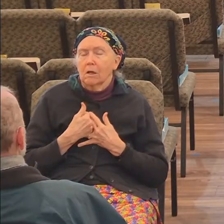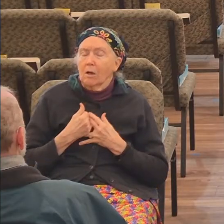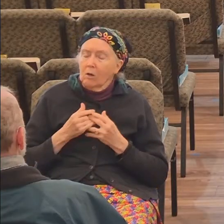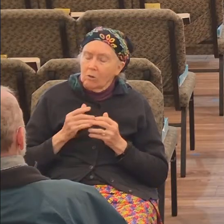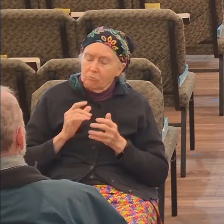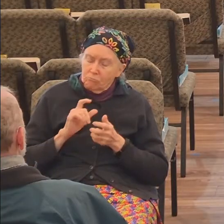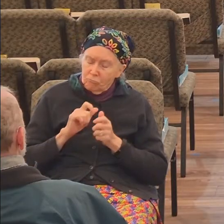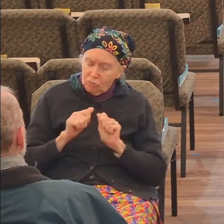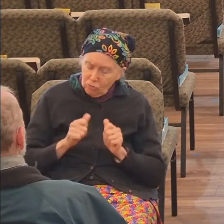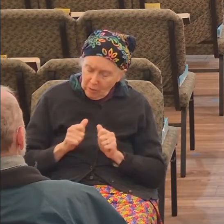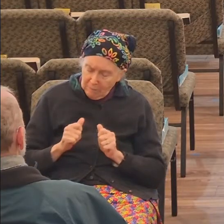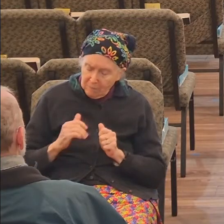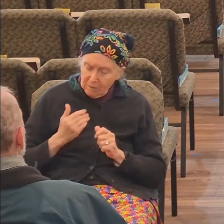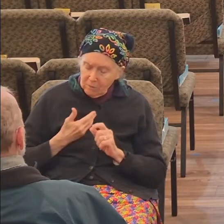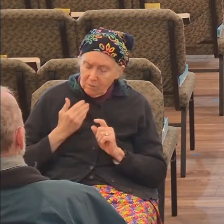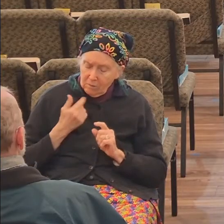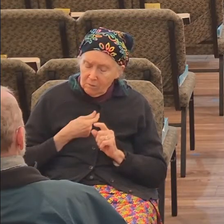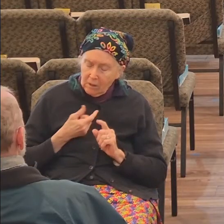us